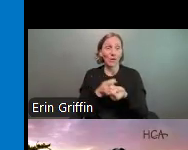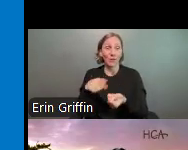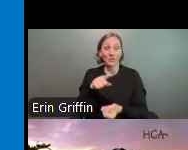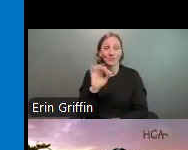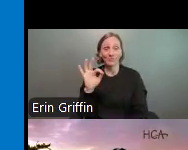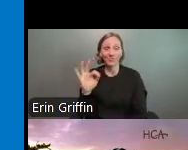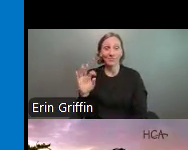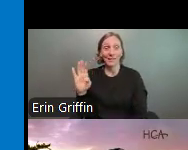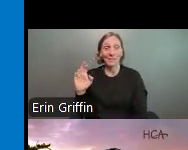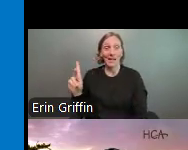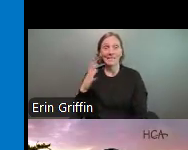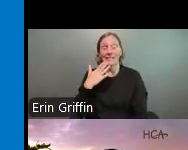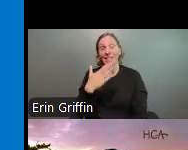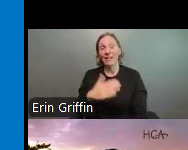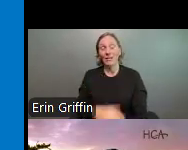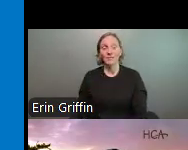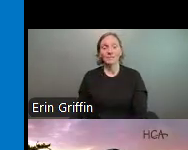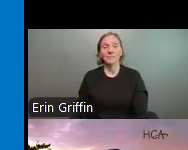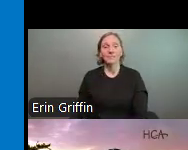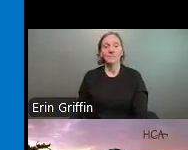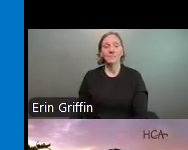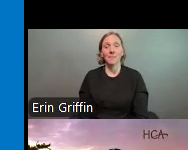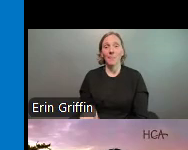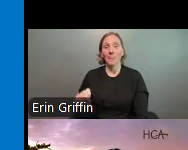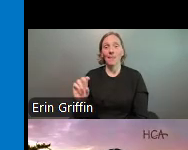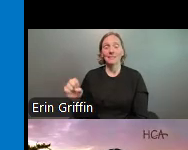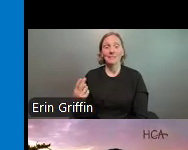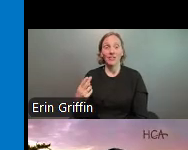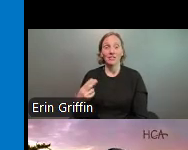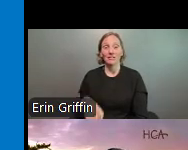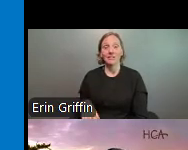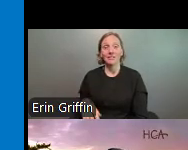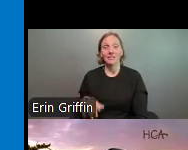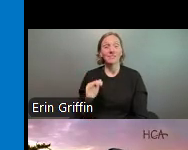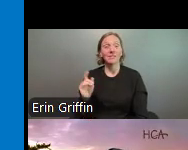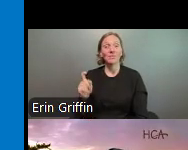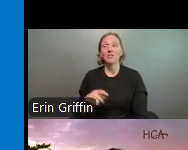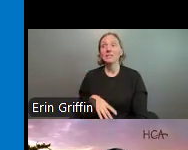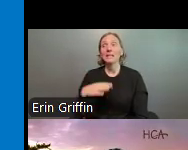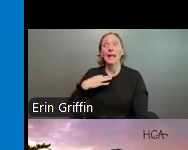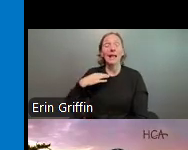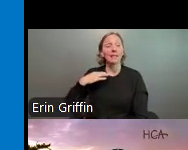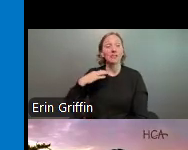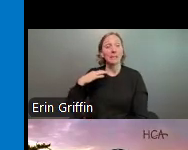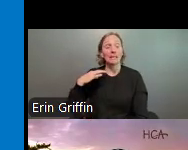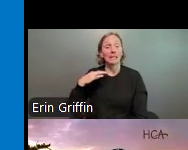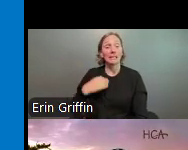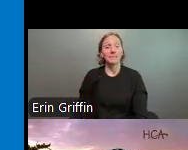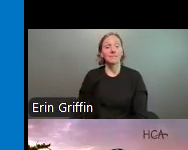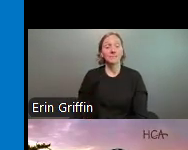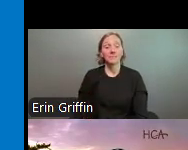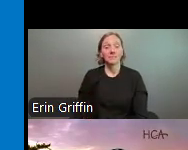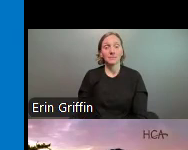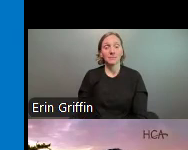Thank you. All right, Sarah. So this next one is about eligibility. If